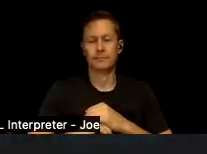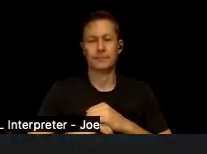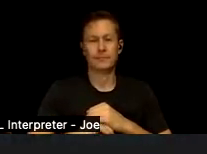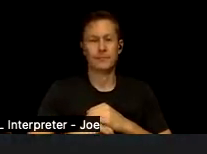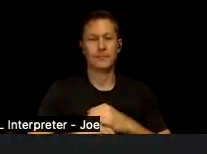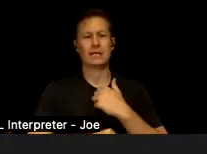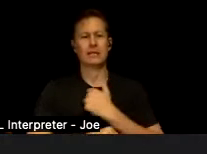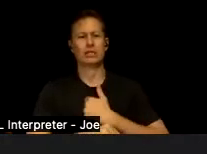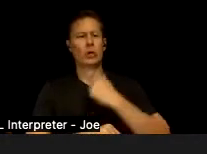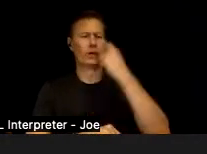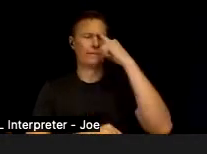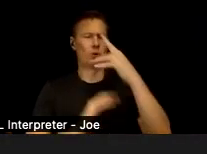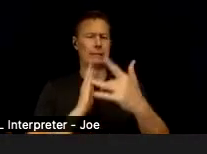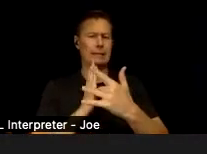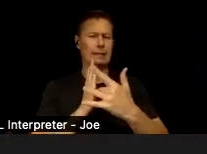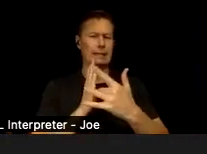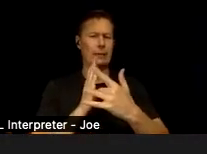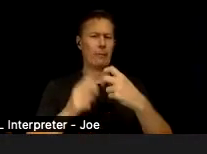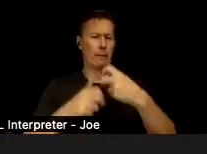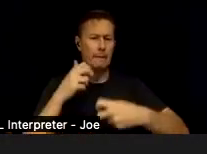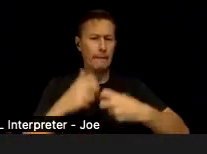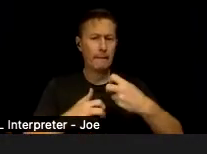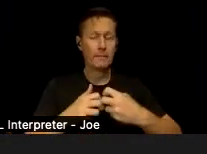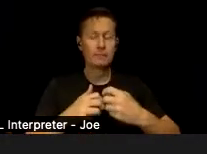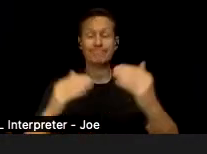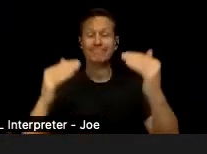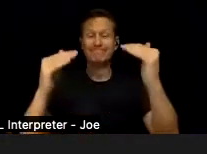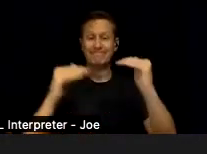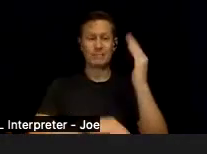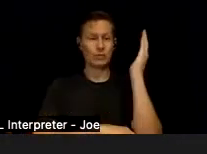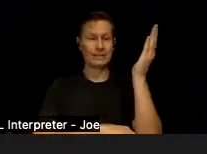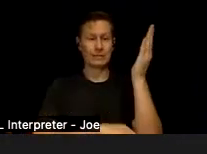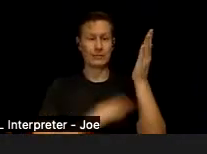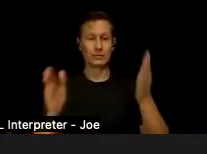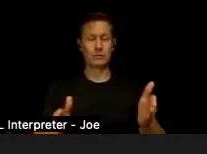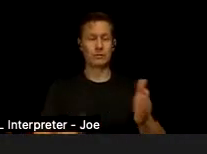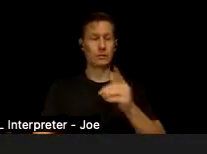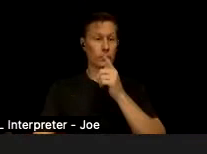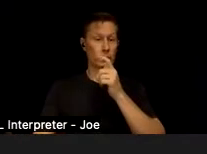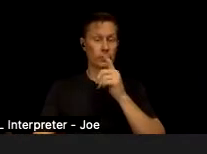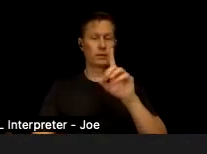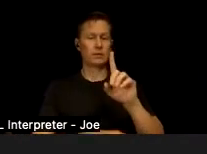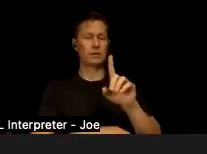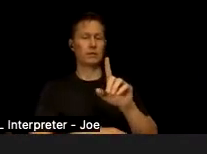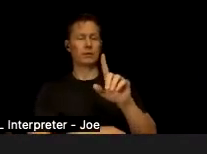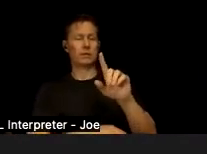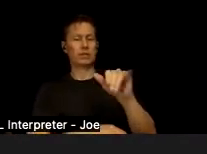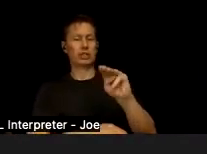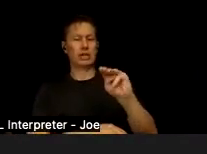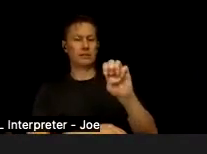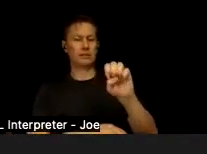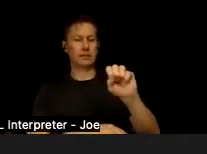technical issues. Let's go to our next presenter, who is Division Chief James Topoleski with the San